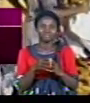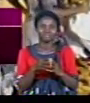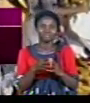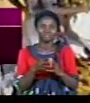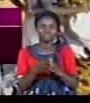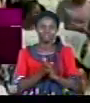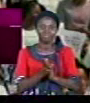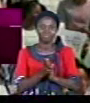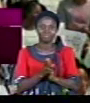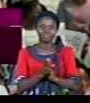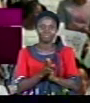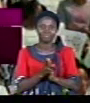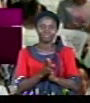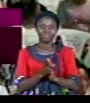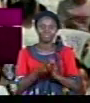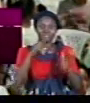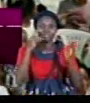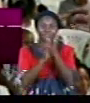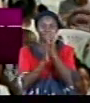Praise the Lord.